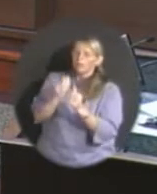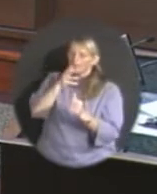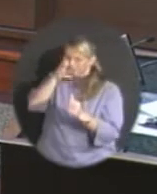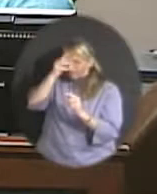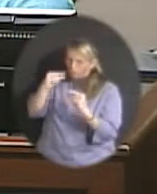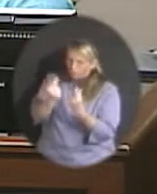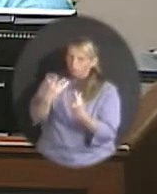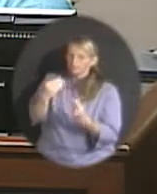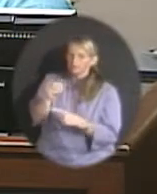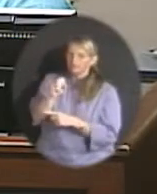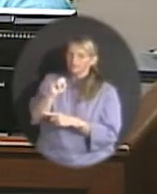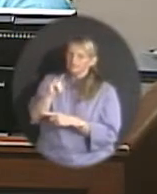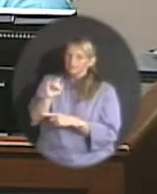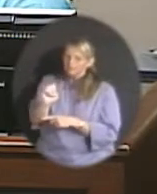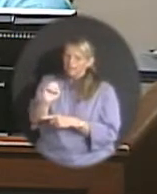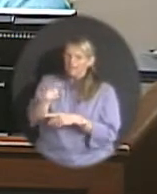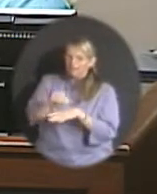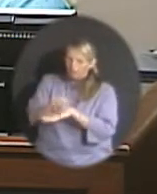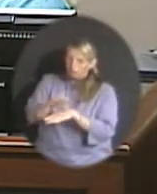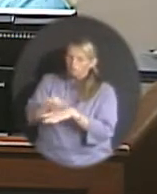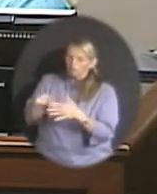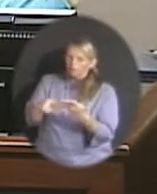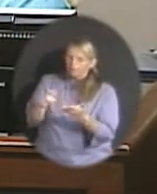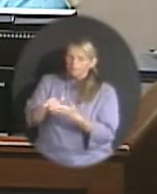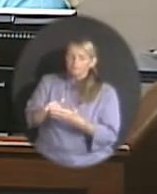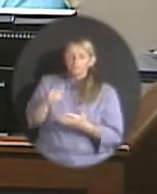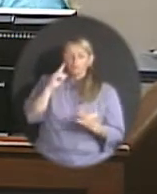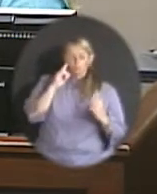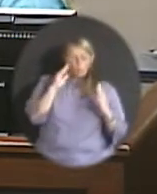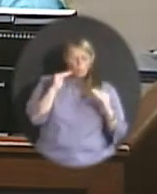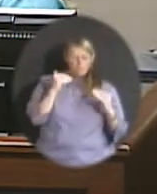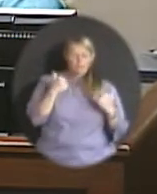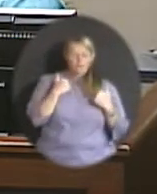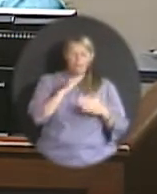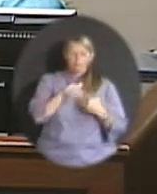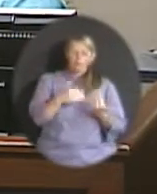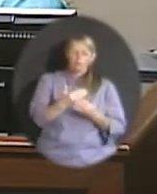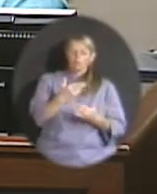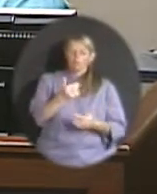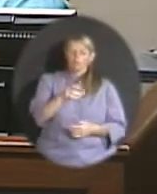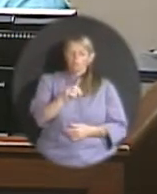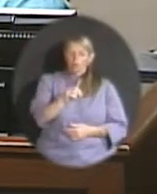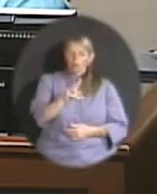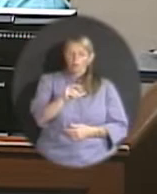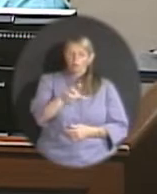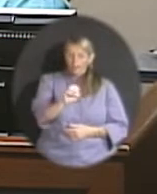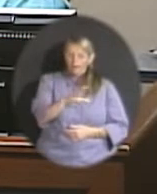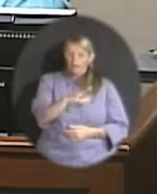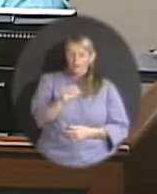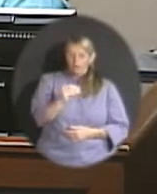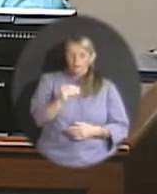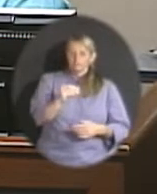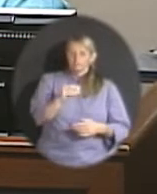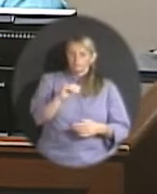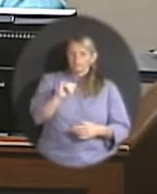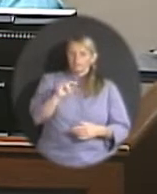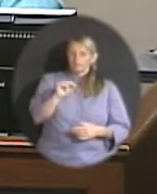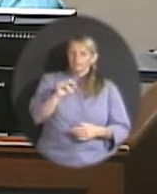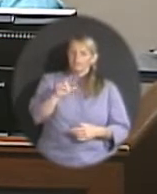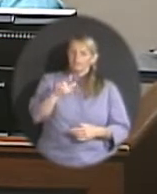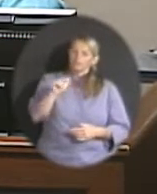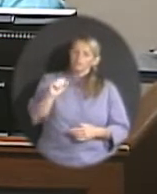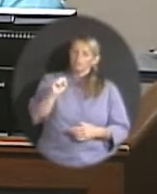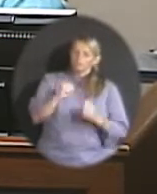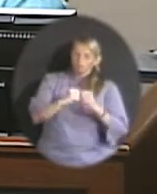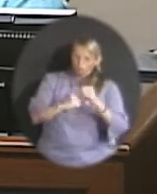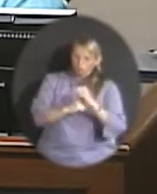the hardware and all the infrastructure ready at the latest by the end of this school year. We'll be